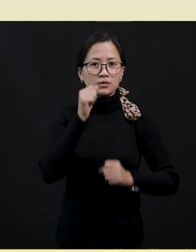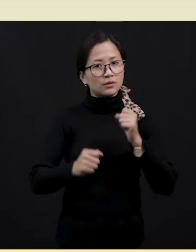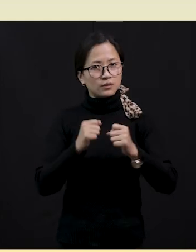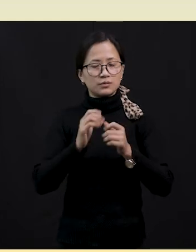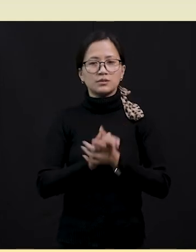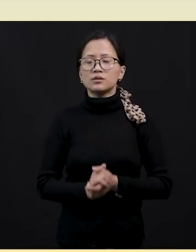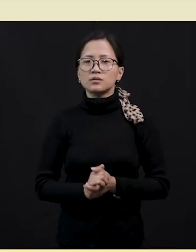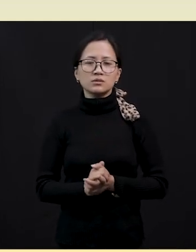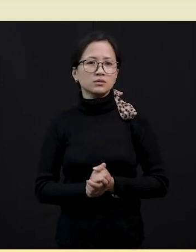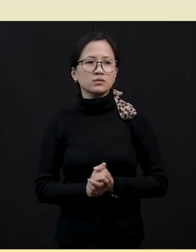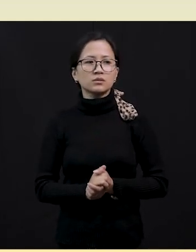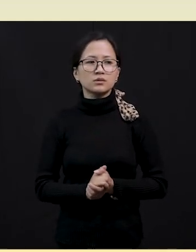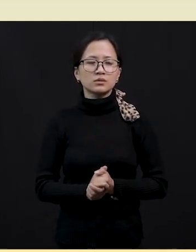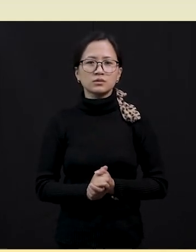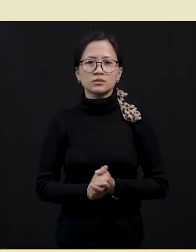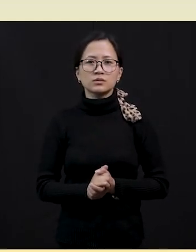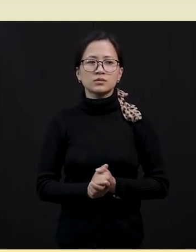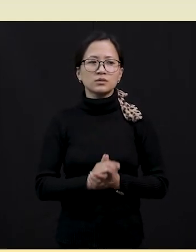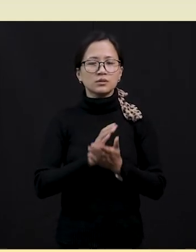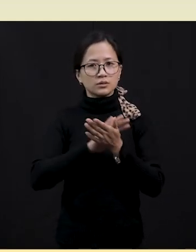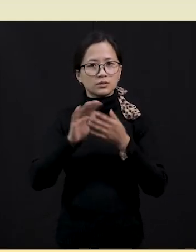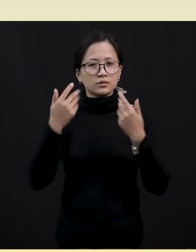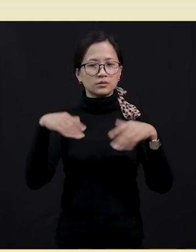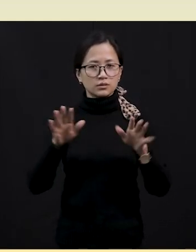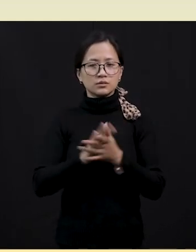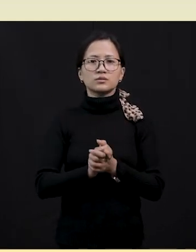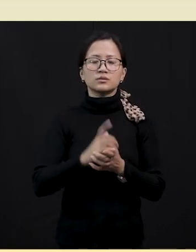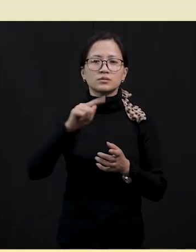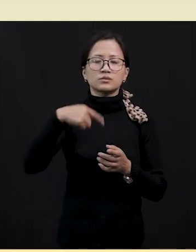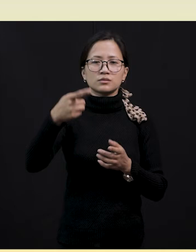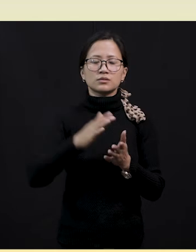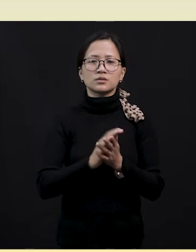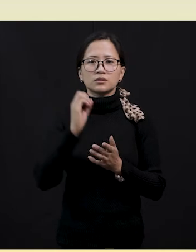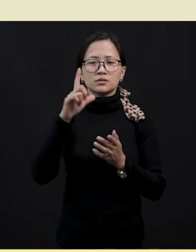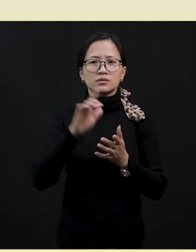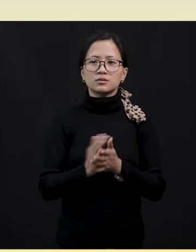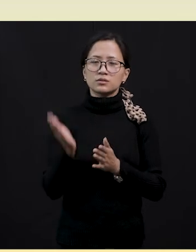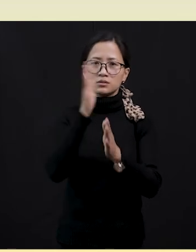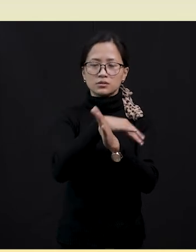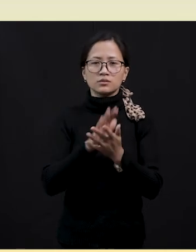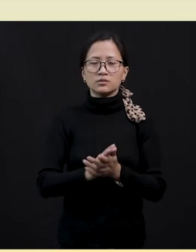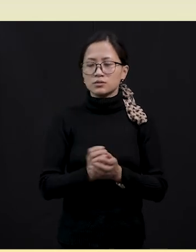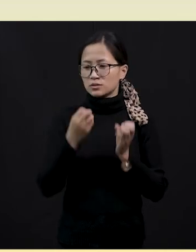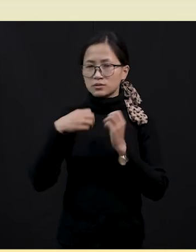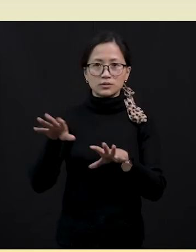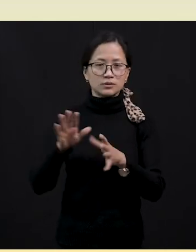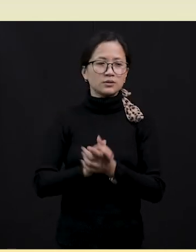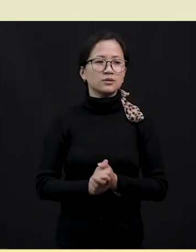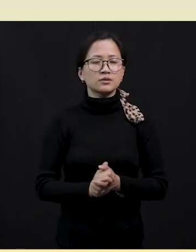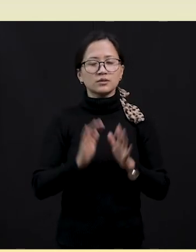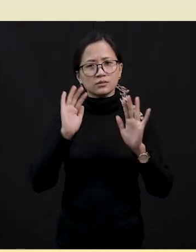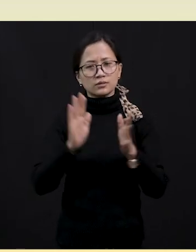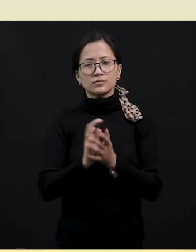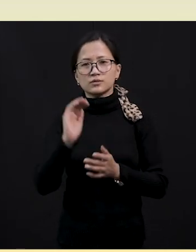running. And we're going to end the story here. We'll continue in the next class. But before I leave, we're going to